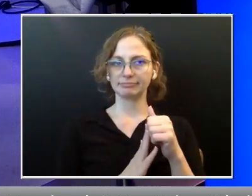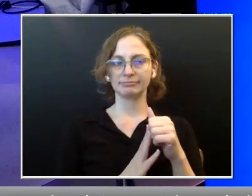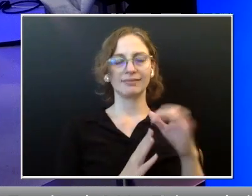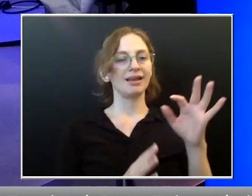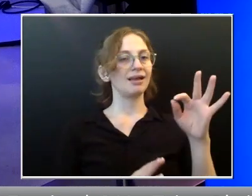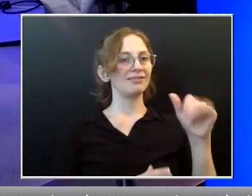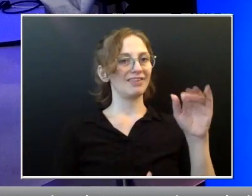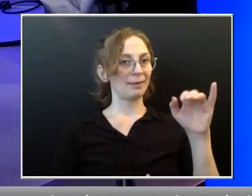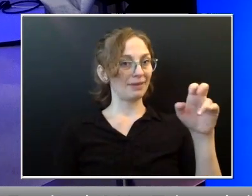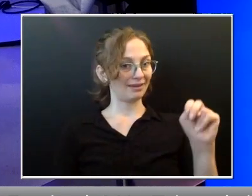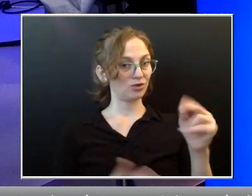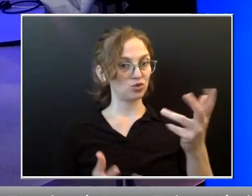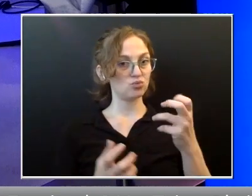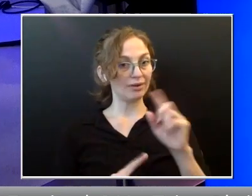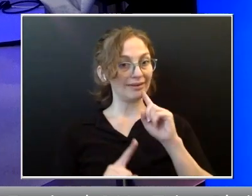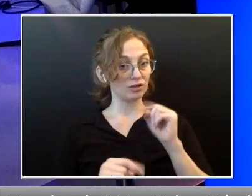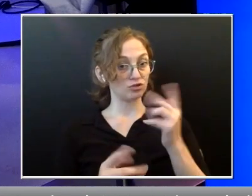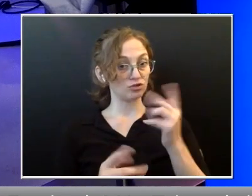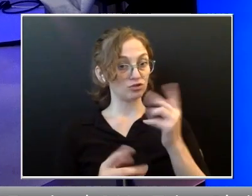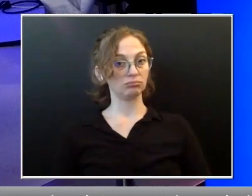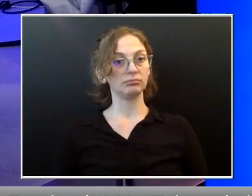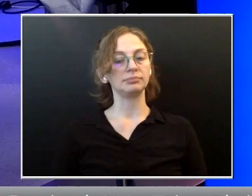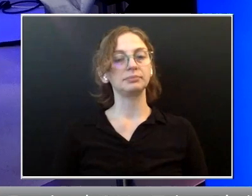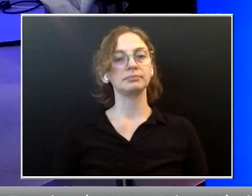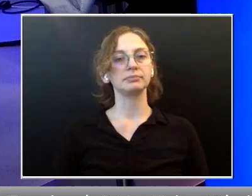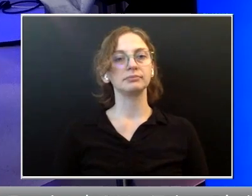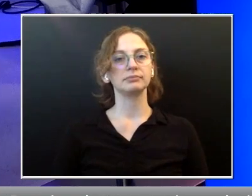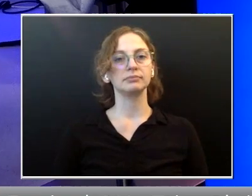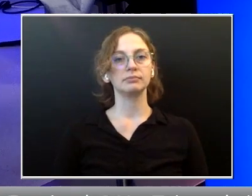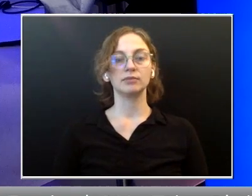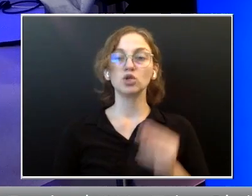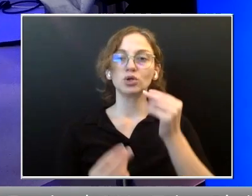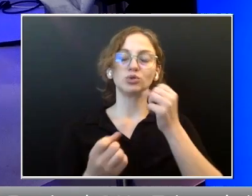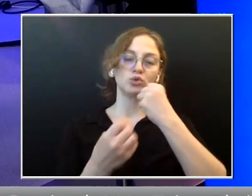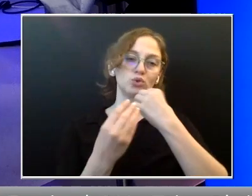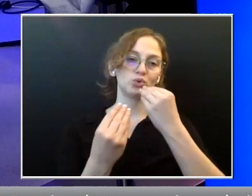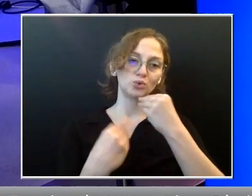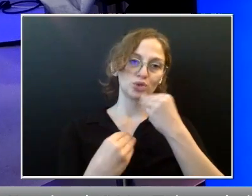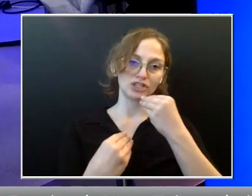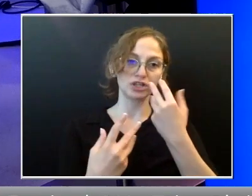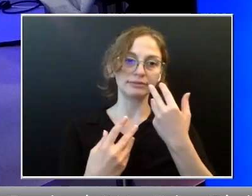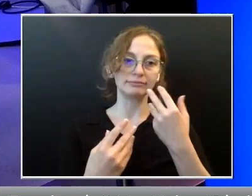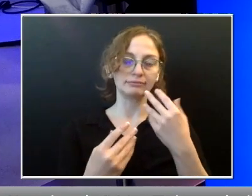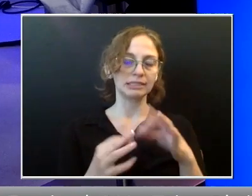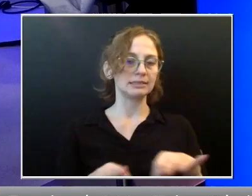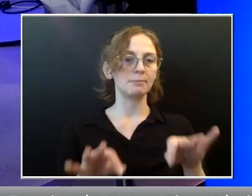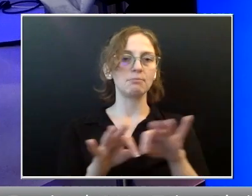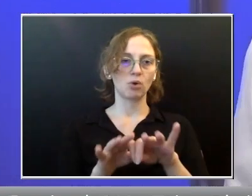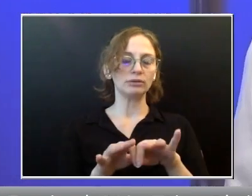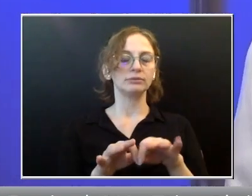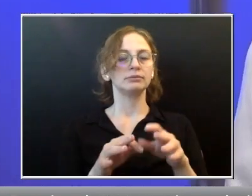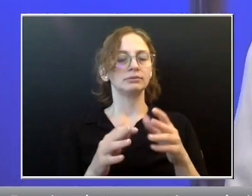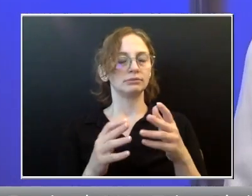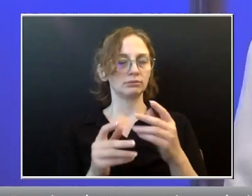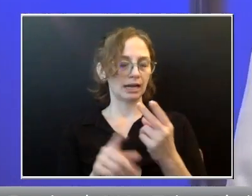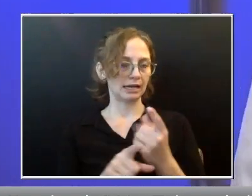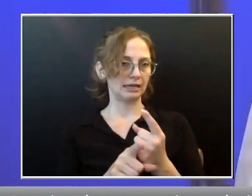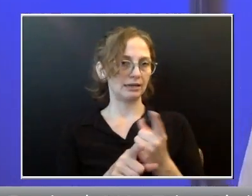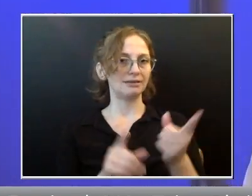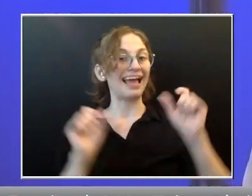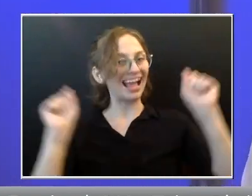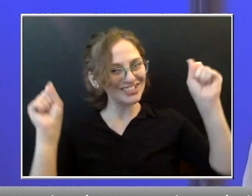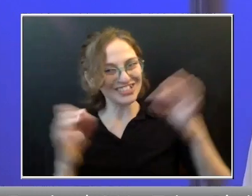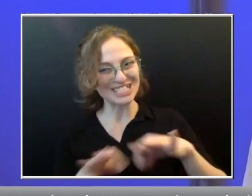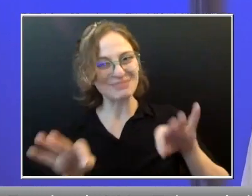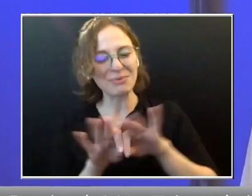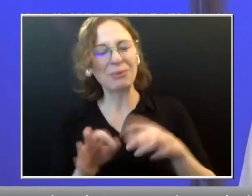Nutrition. Nutrition, we know exercise is important. What do you tell your patients about nutrition? Eat a balanced diet.